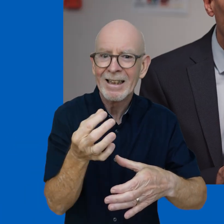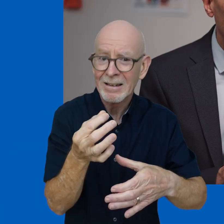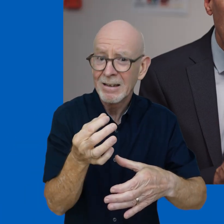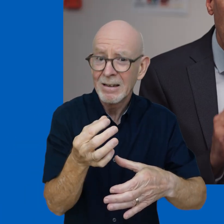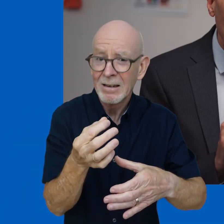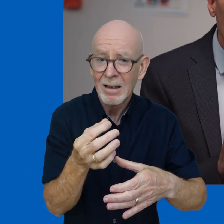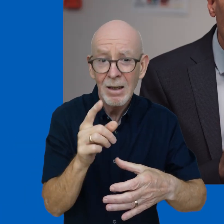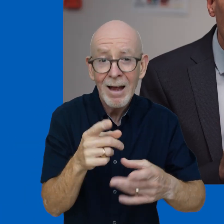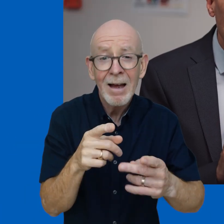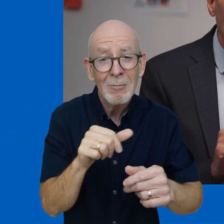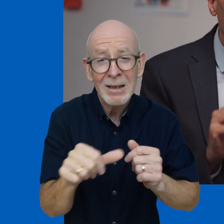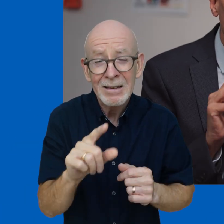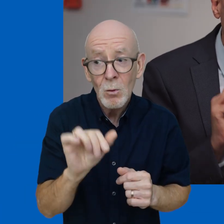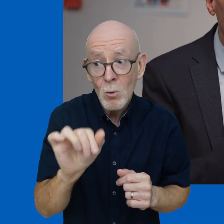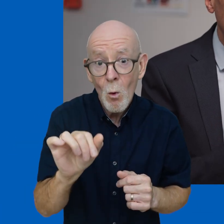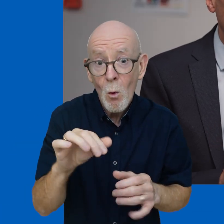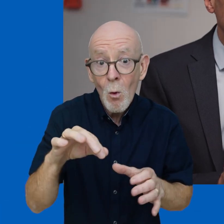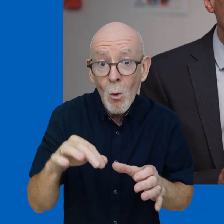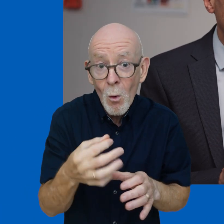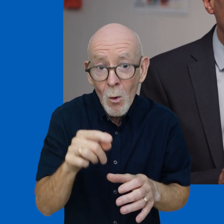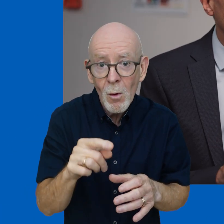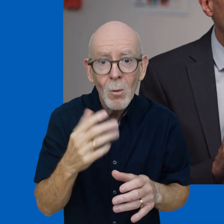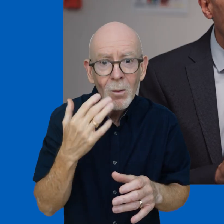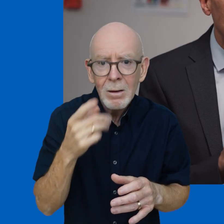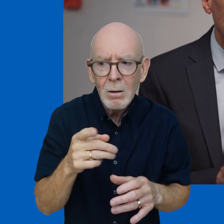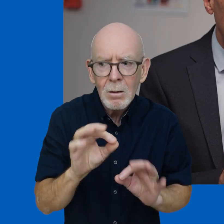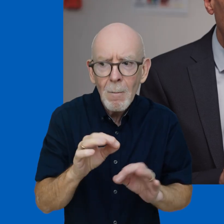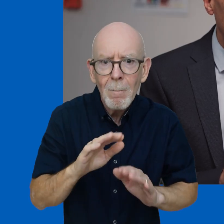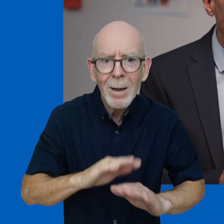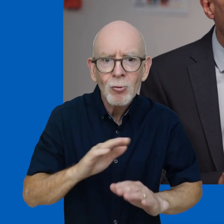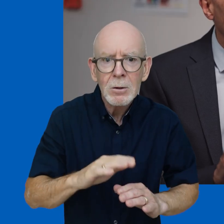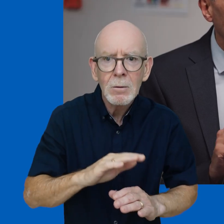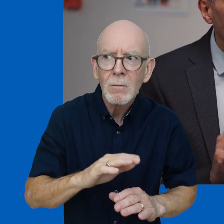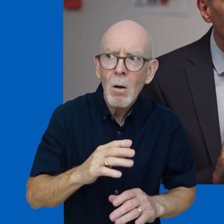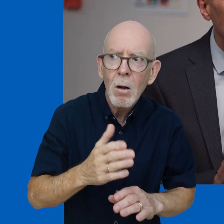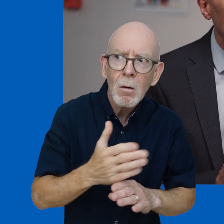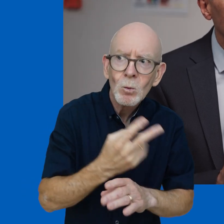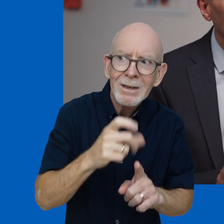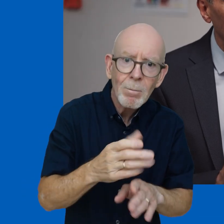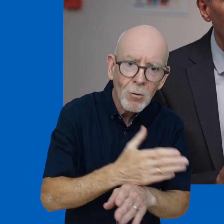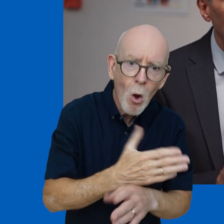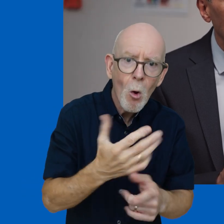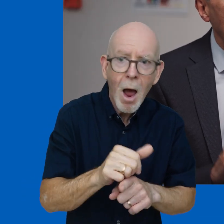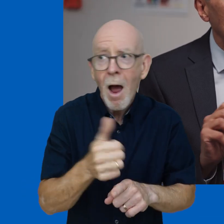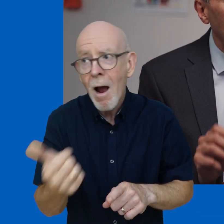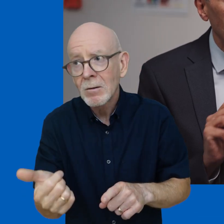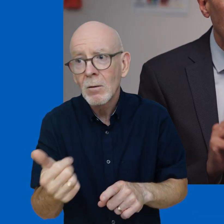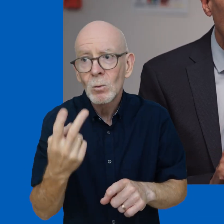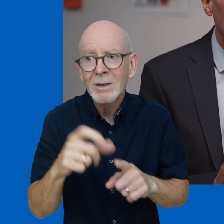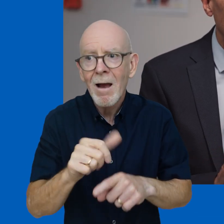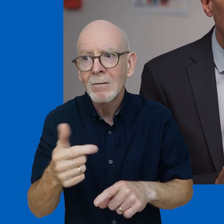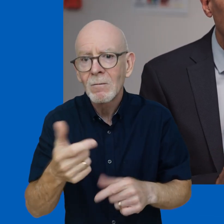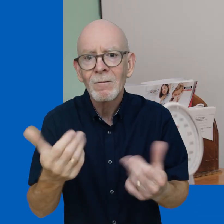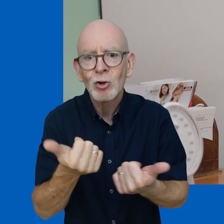sample. By the way, it's best to collect your sample when you're not having a period and avoid the 2 days before or